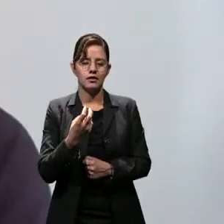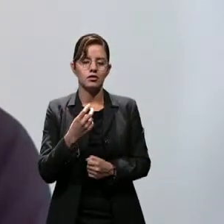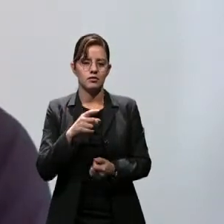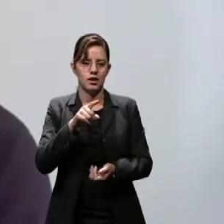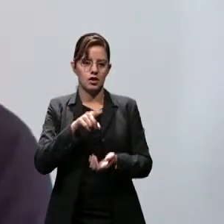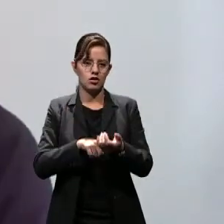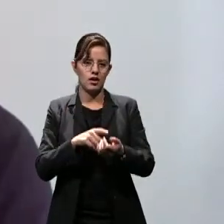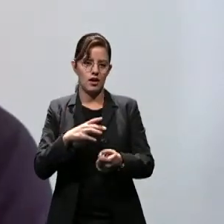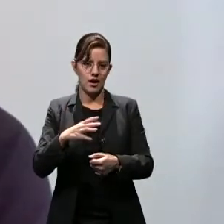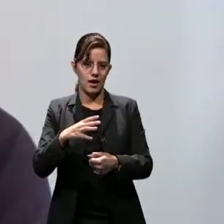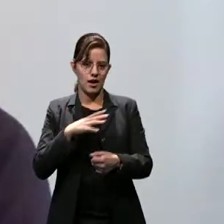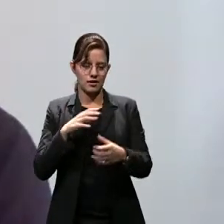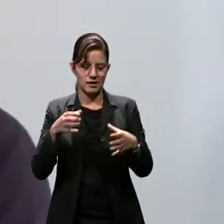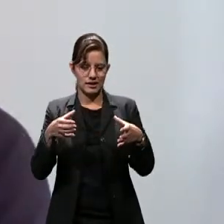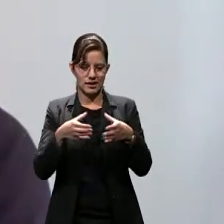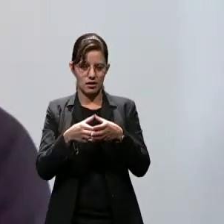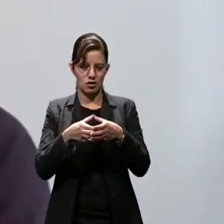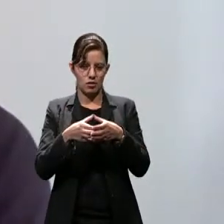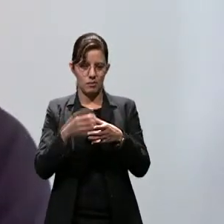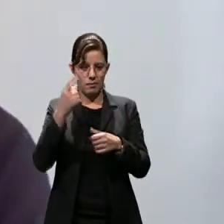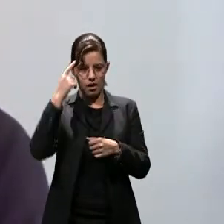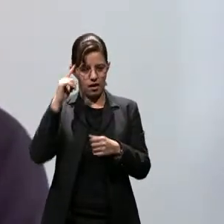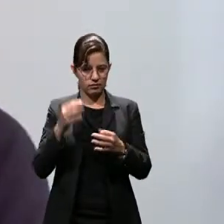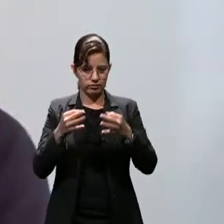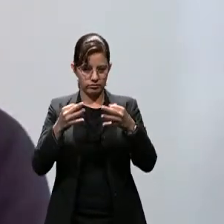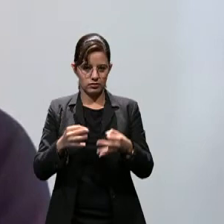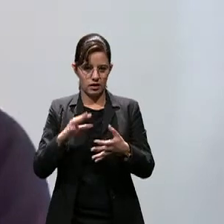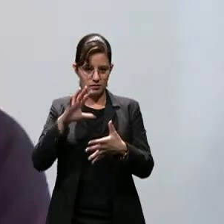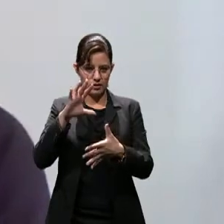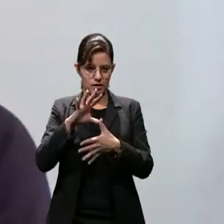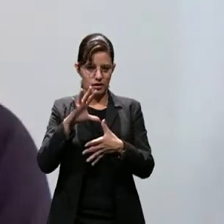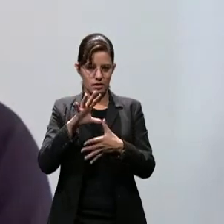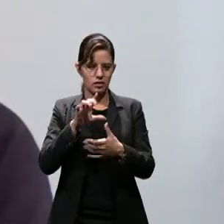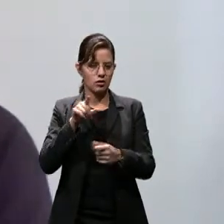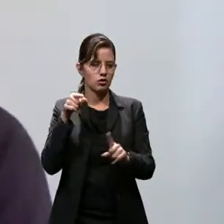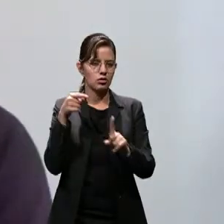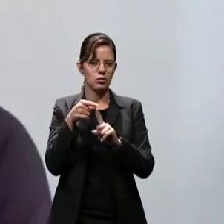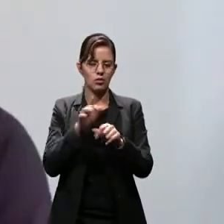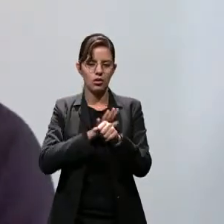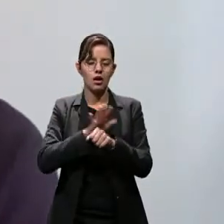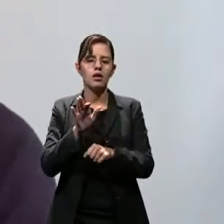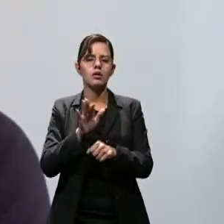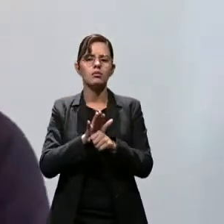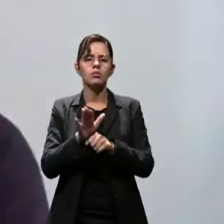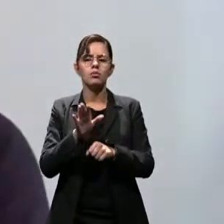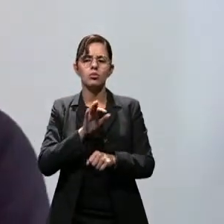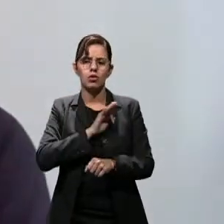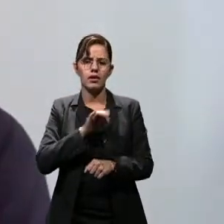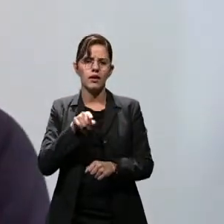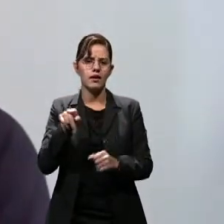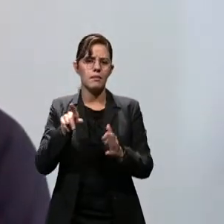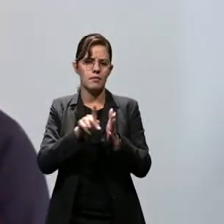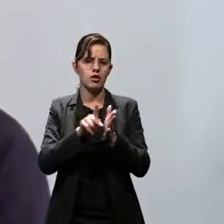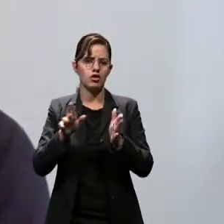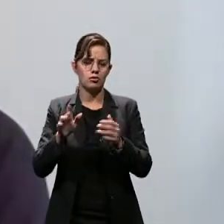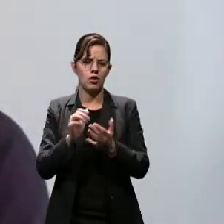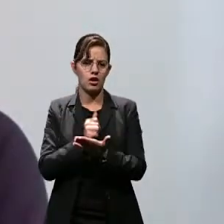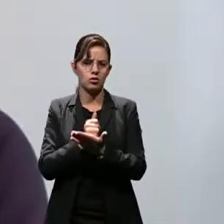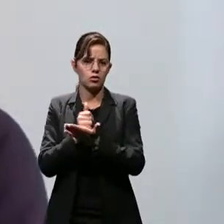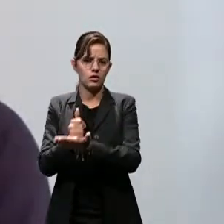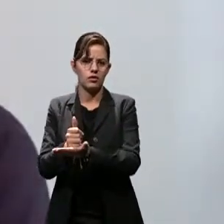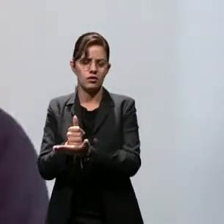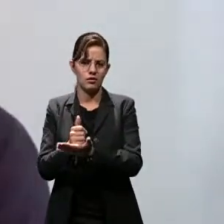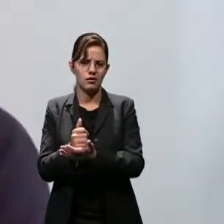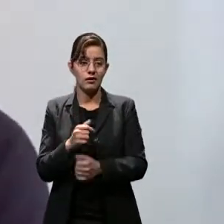a center that searches to support independent journalism to address